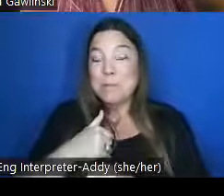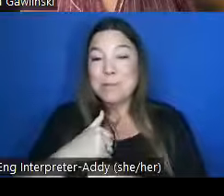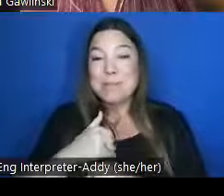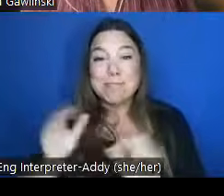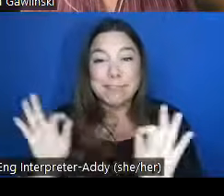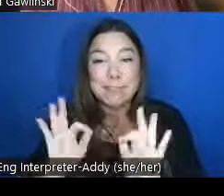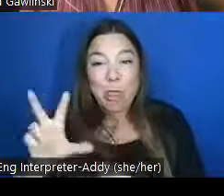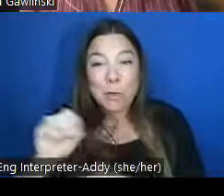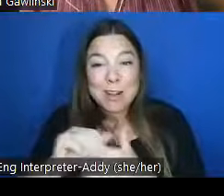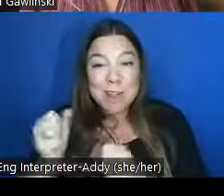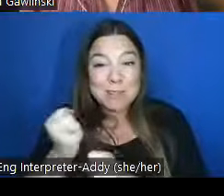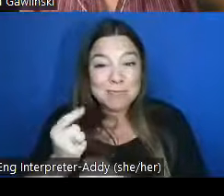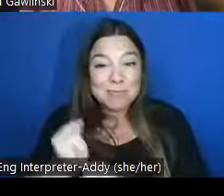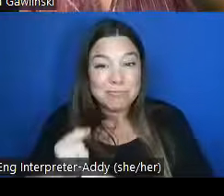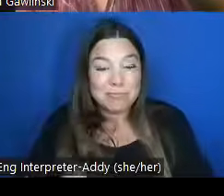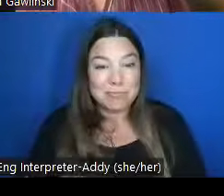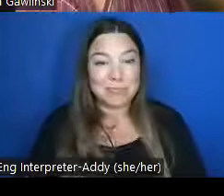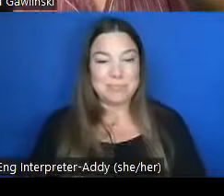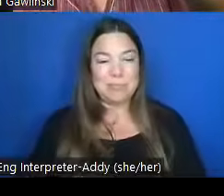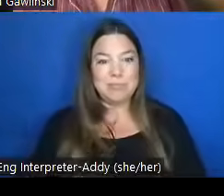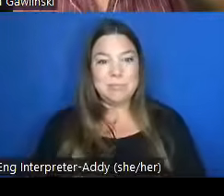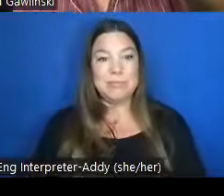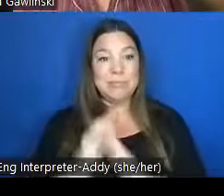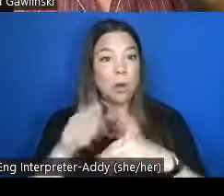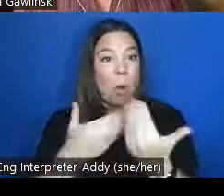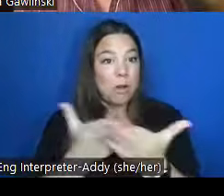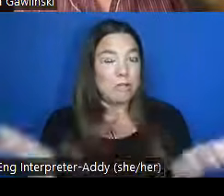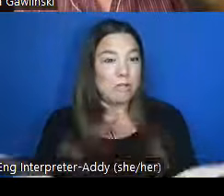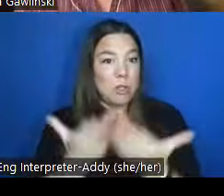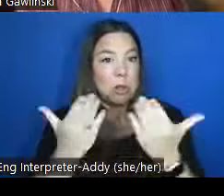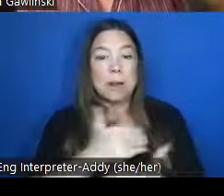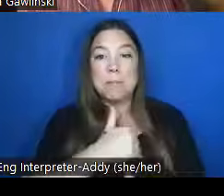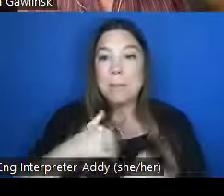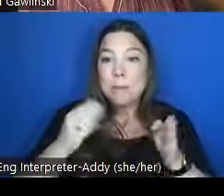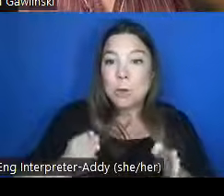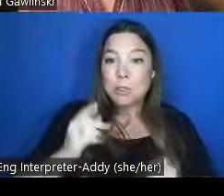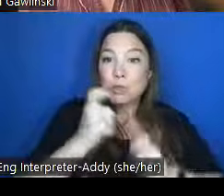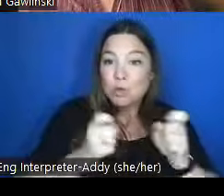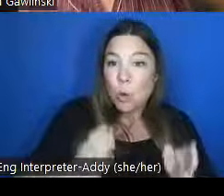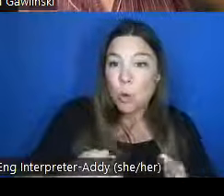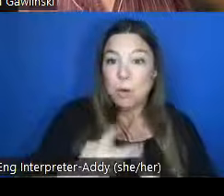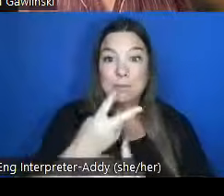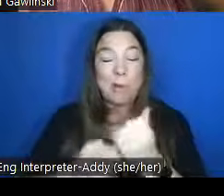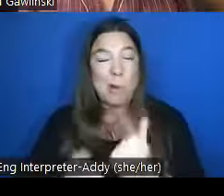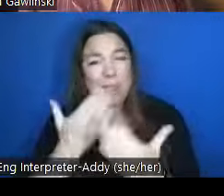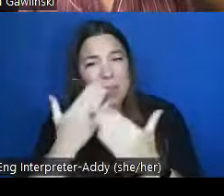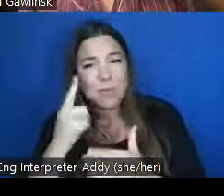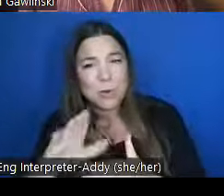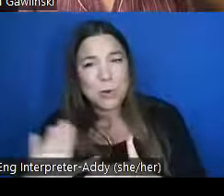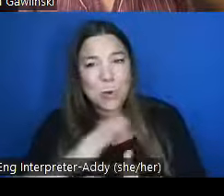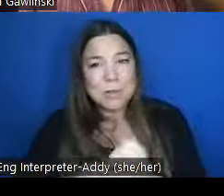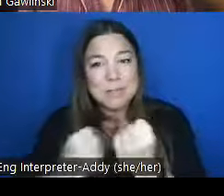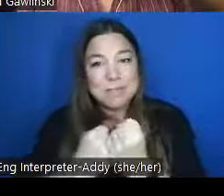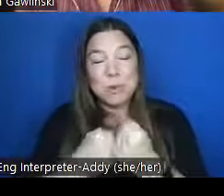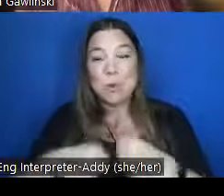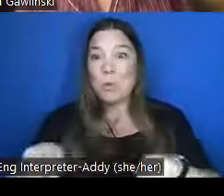year. To all of you, whether you are members or donors or both, we are grateful for your support. You are the ones who make